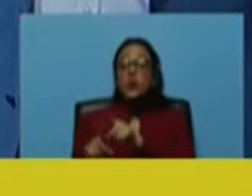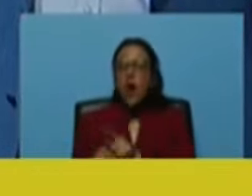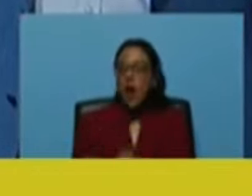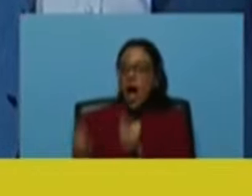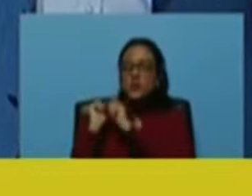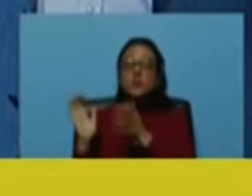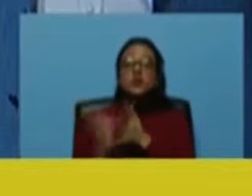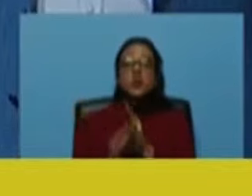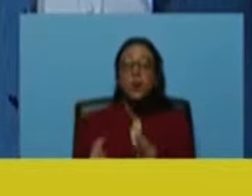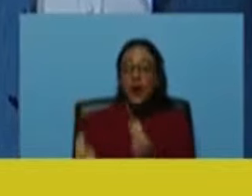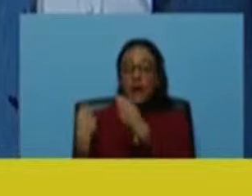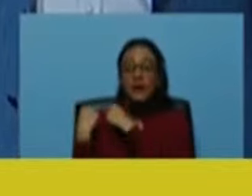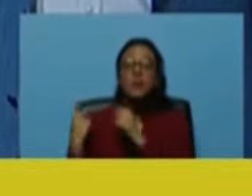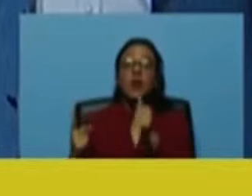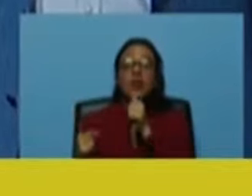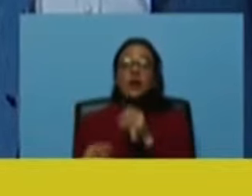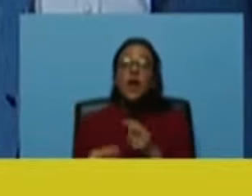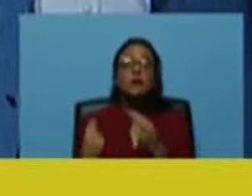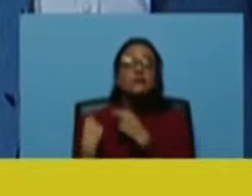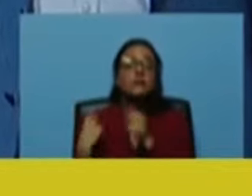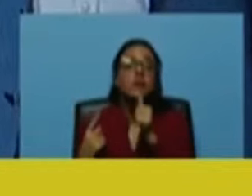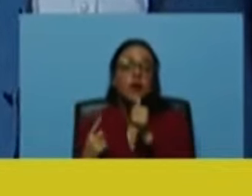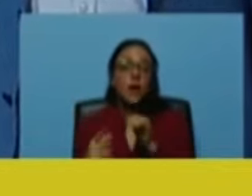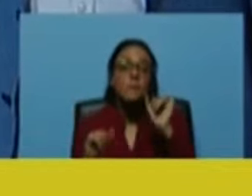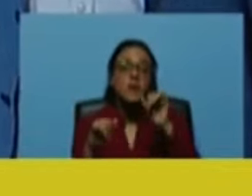fraudulent website